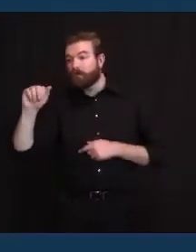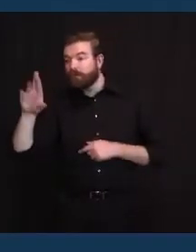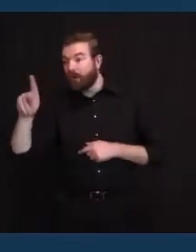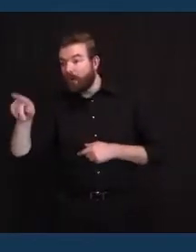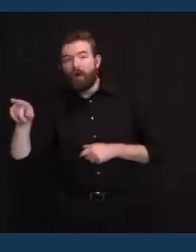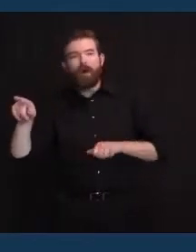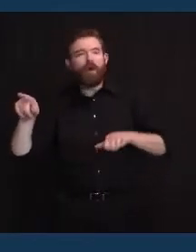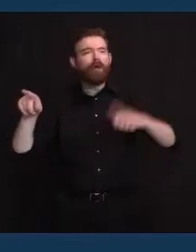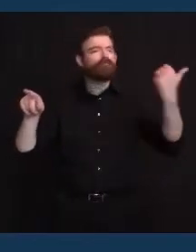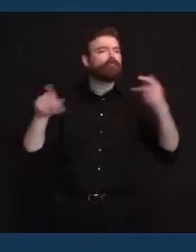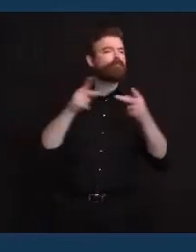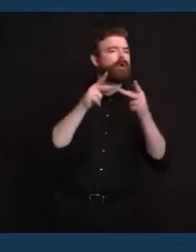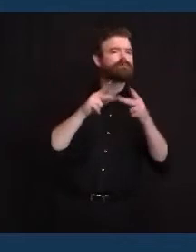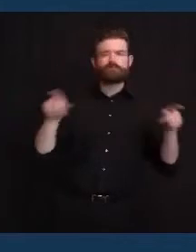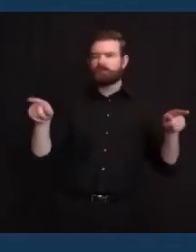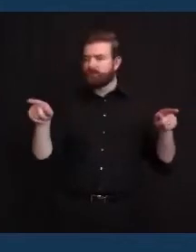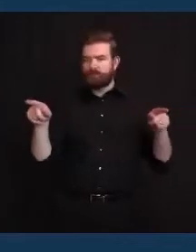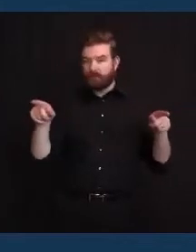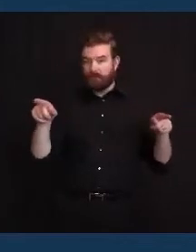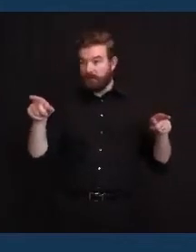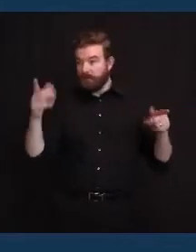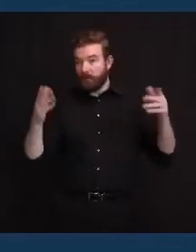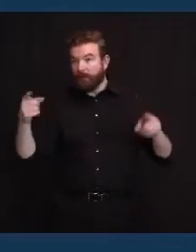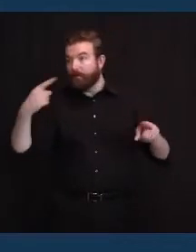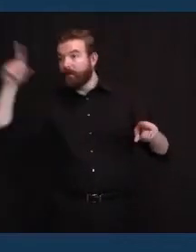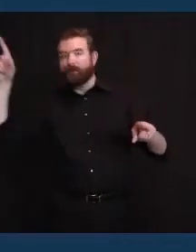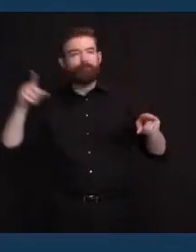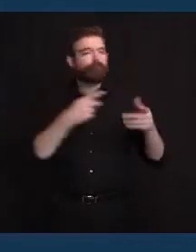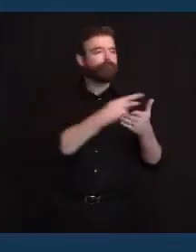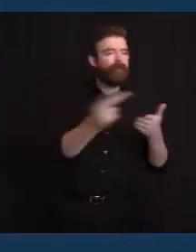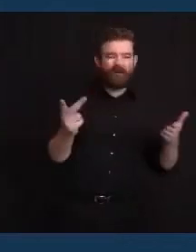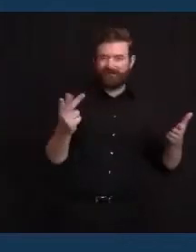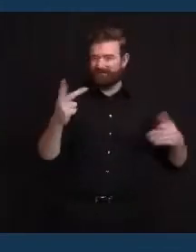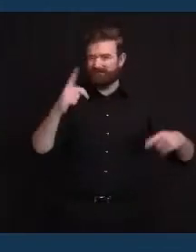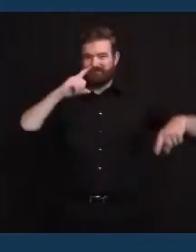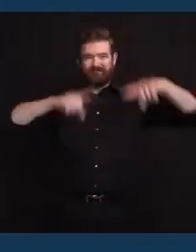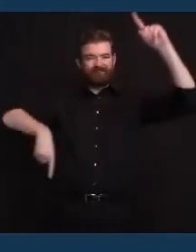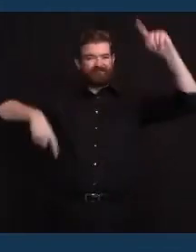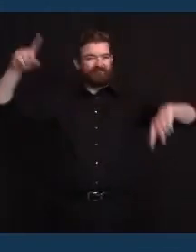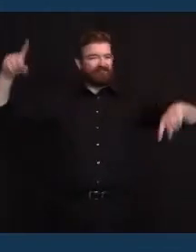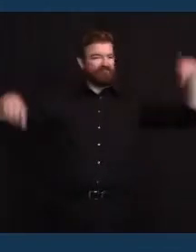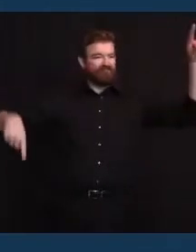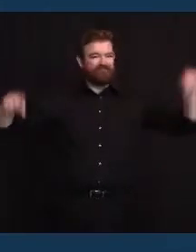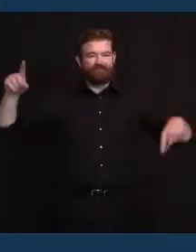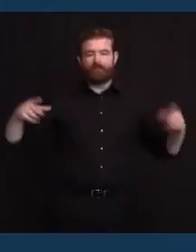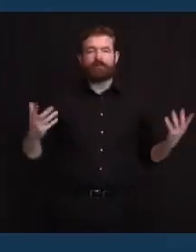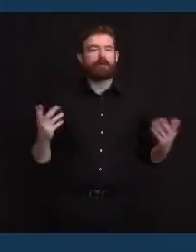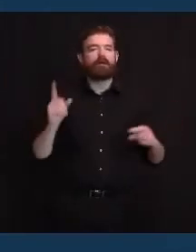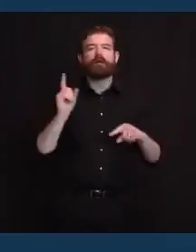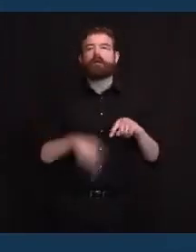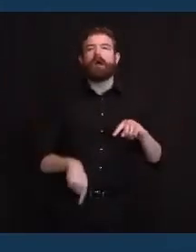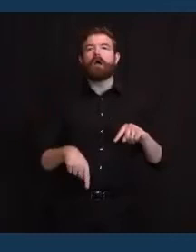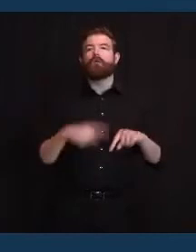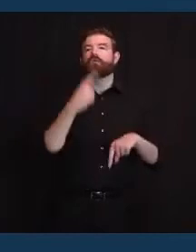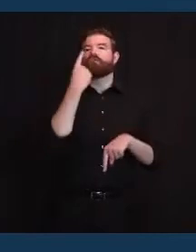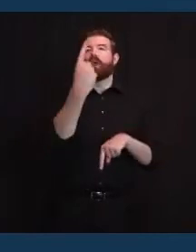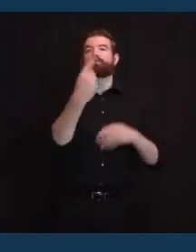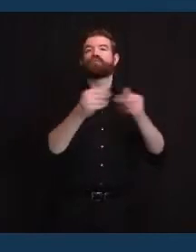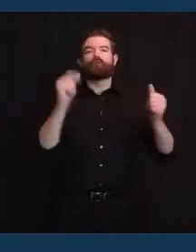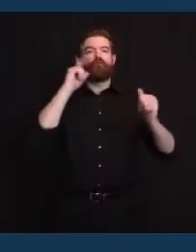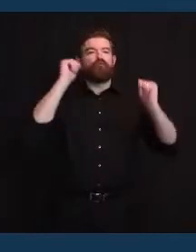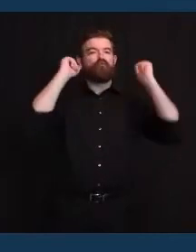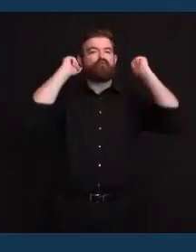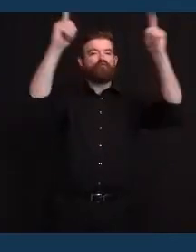Jersey, and it still is. Now, while the guidance outlines the standards that every school should expect to be conditional